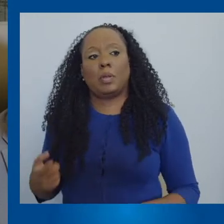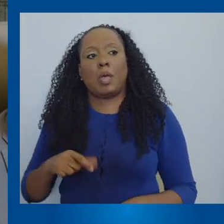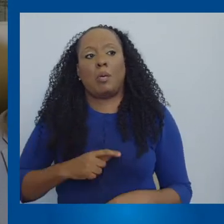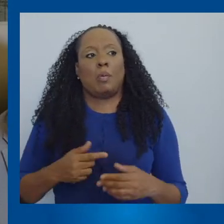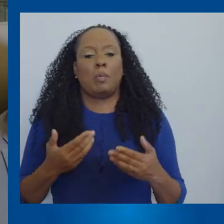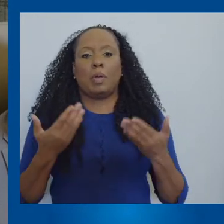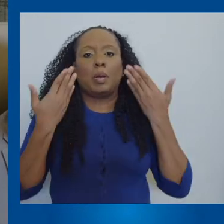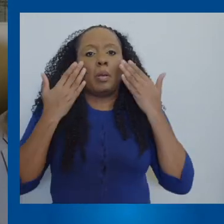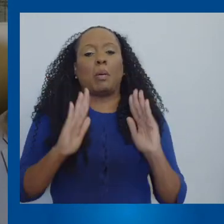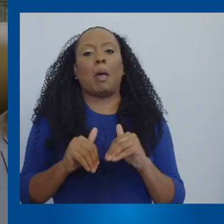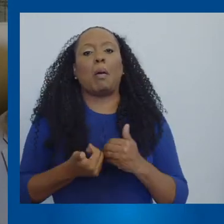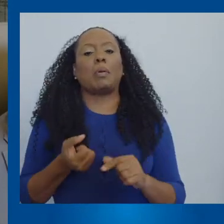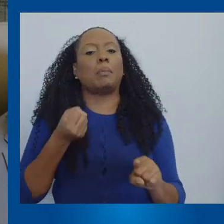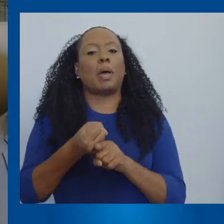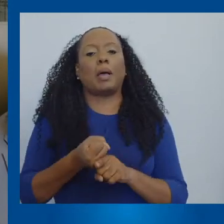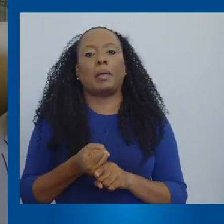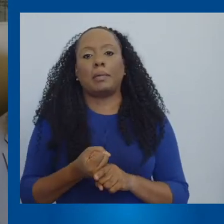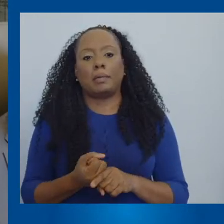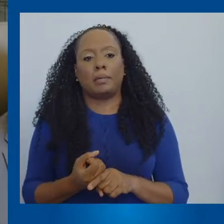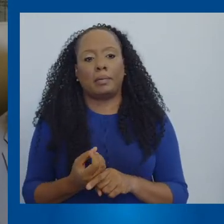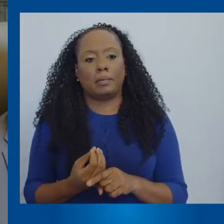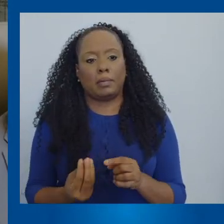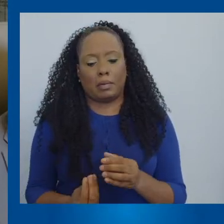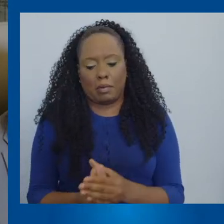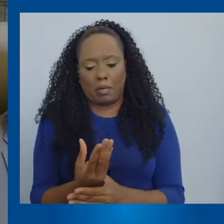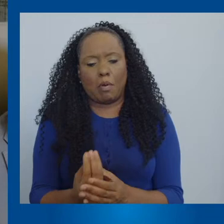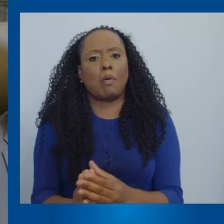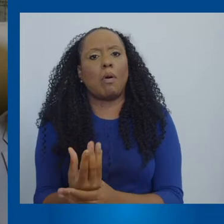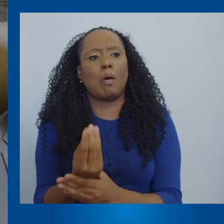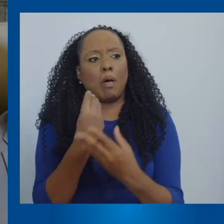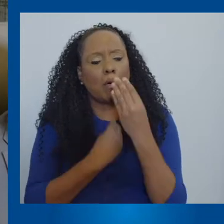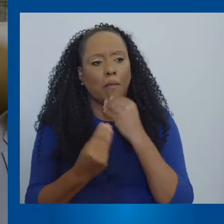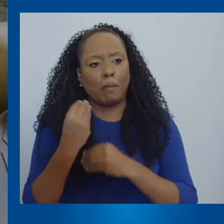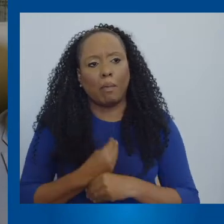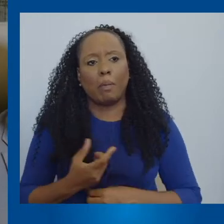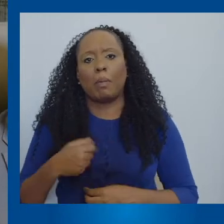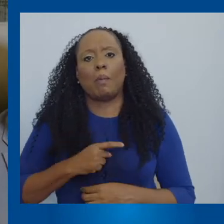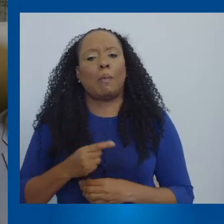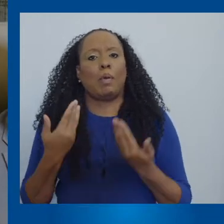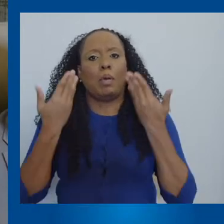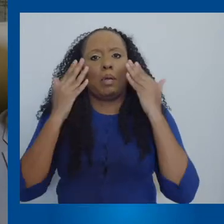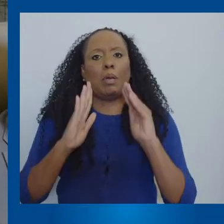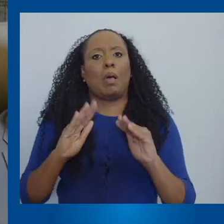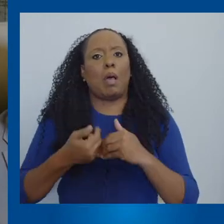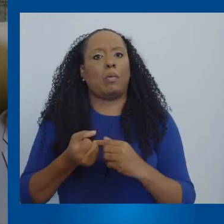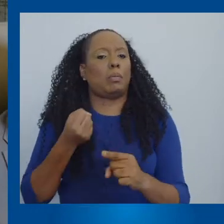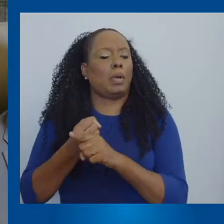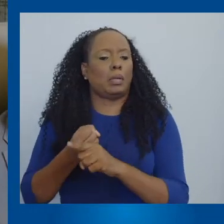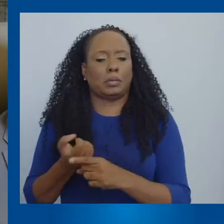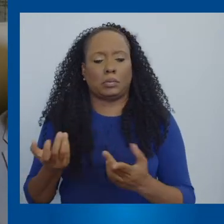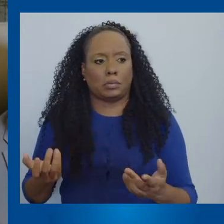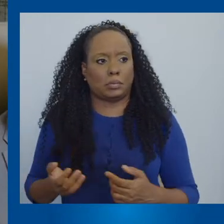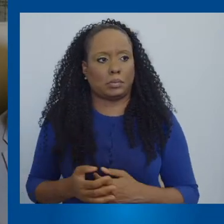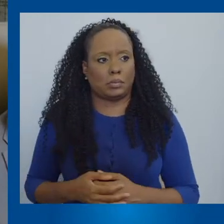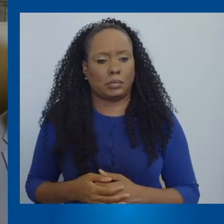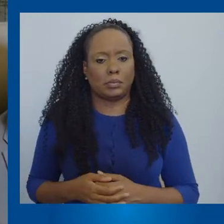what happens in the wild. We don't know what happens and the extent of AMR on the environment.